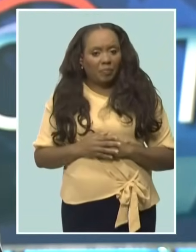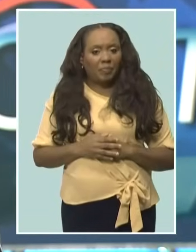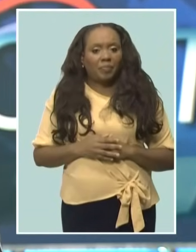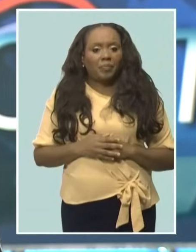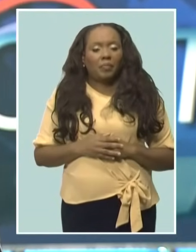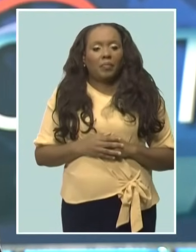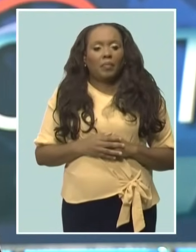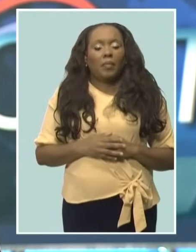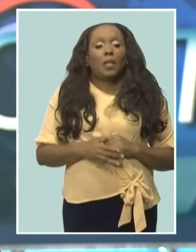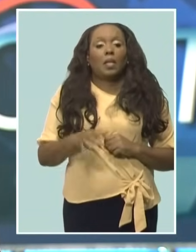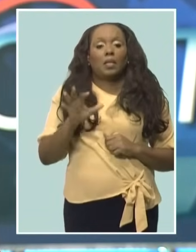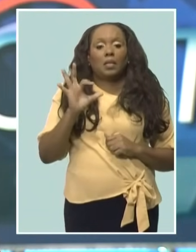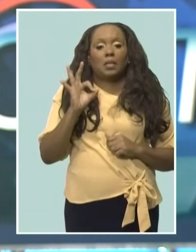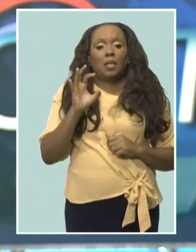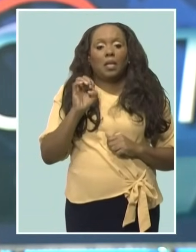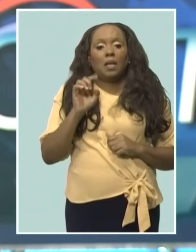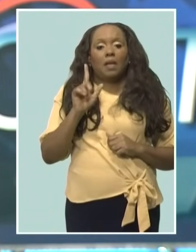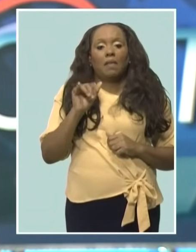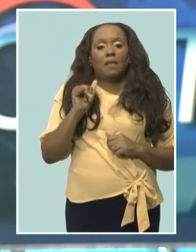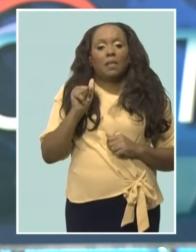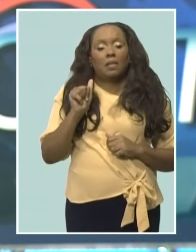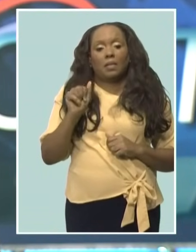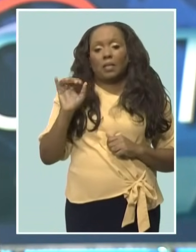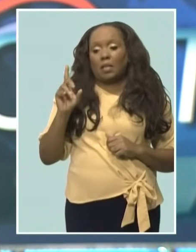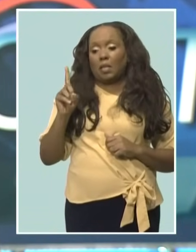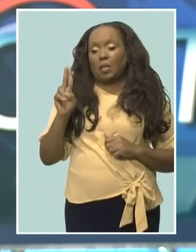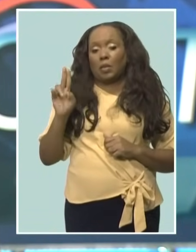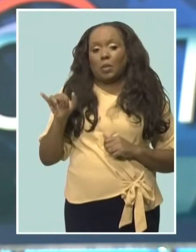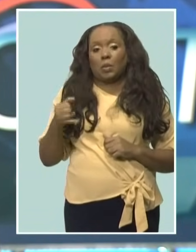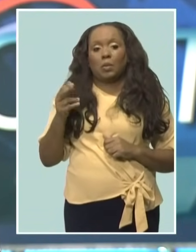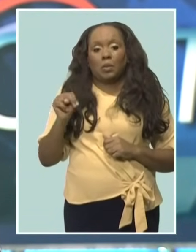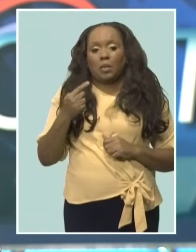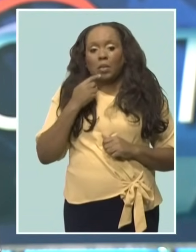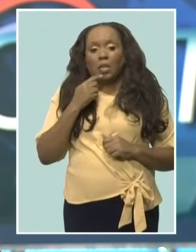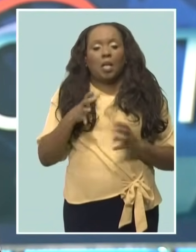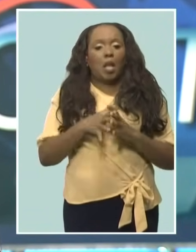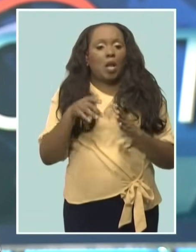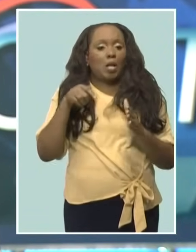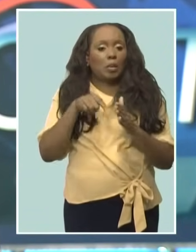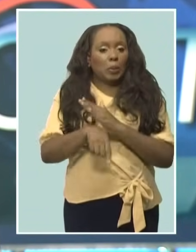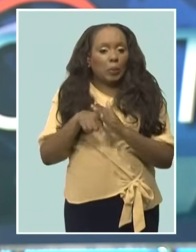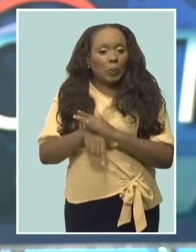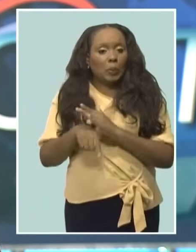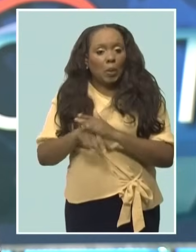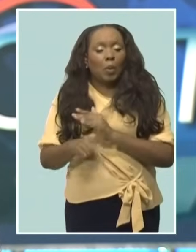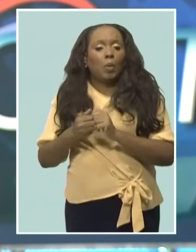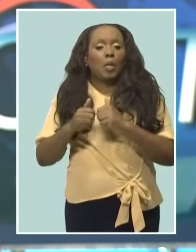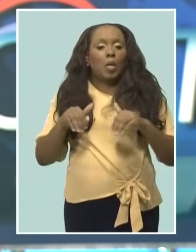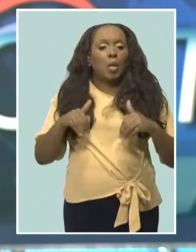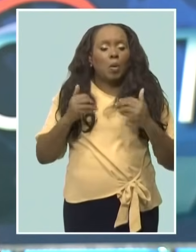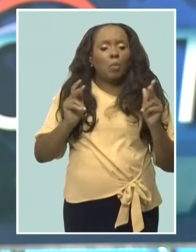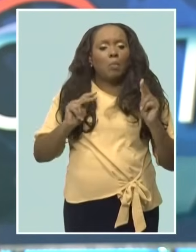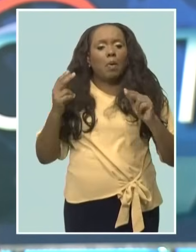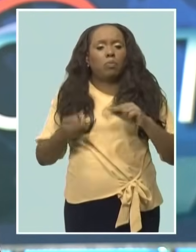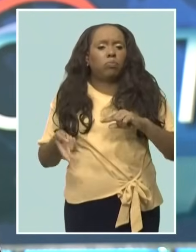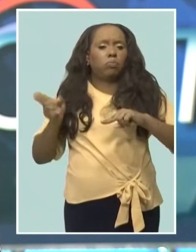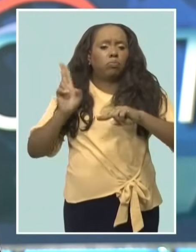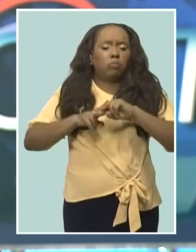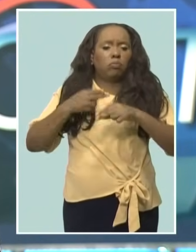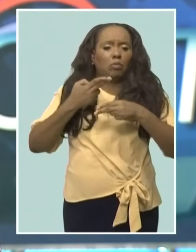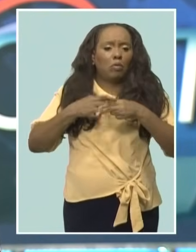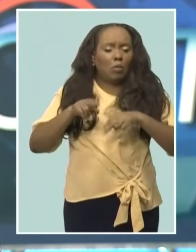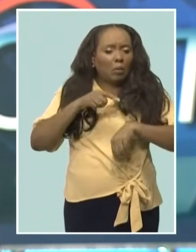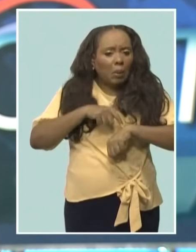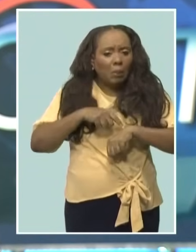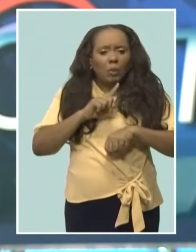in her contribution, Ms. Dujon noted that the murder rate among young people has escalated in a very short period,